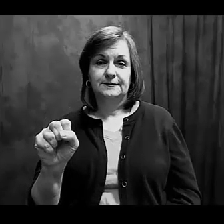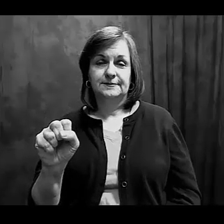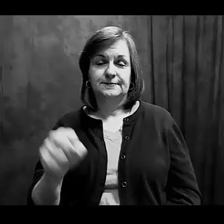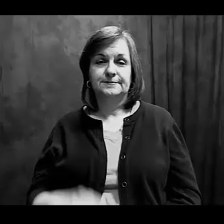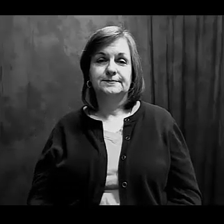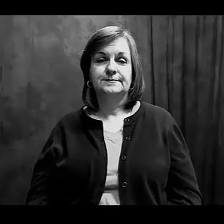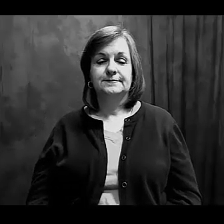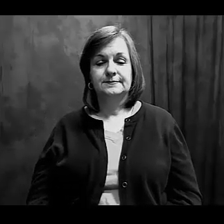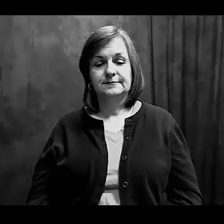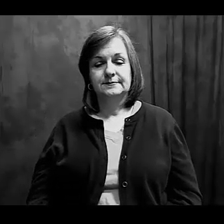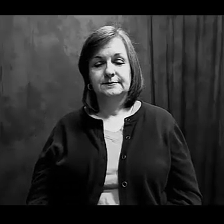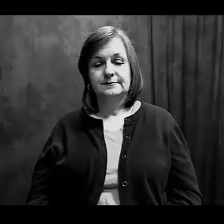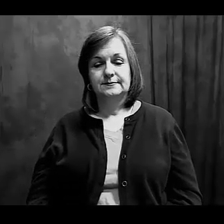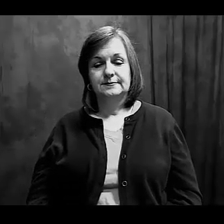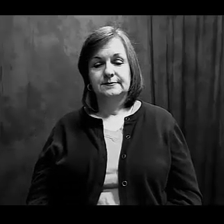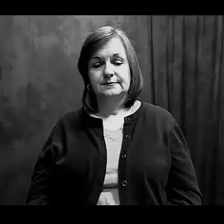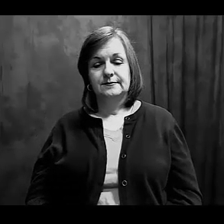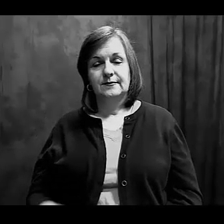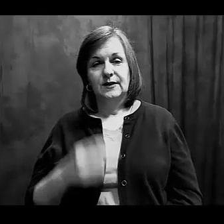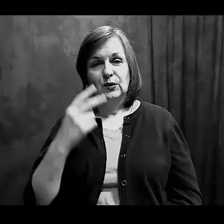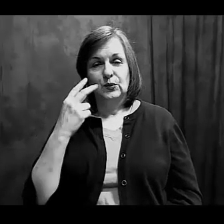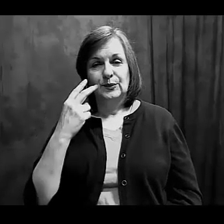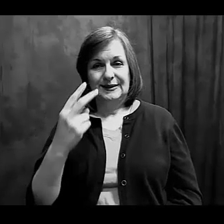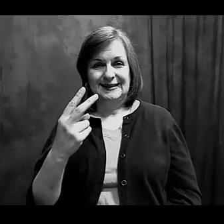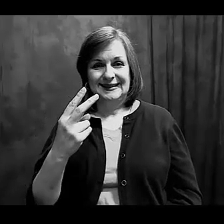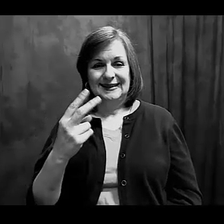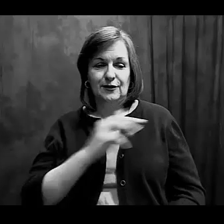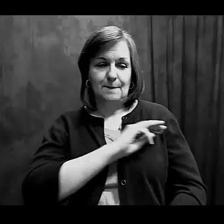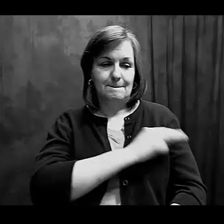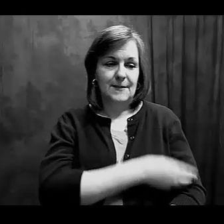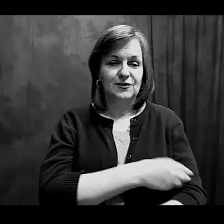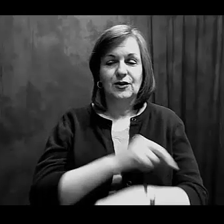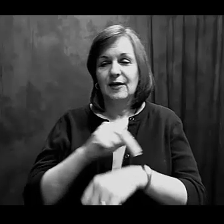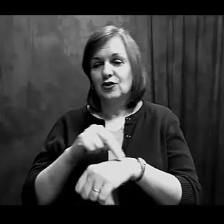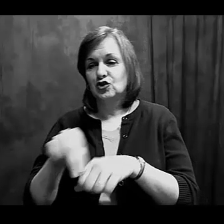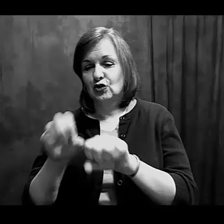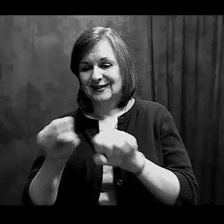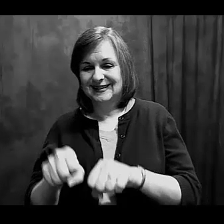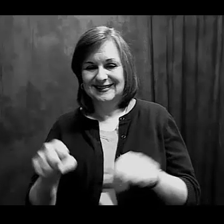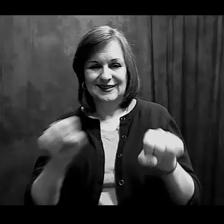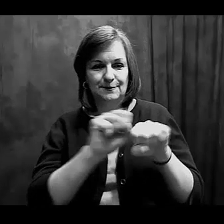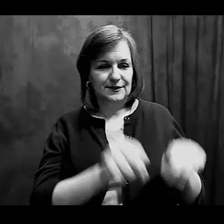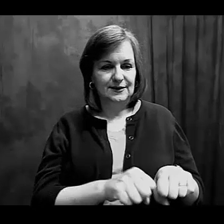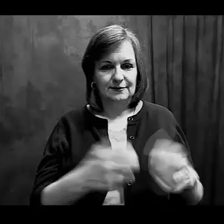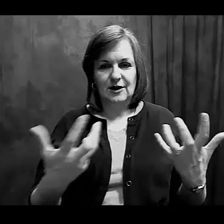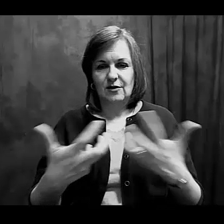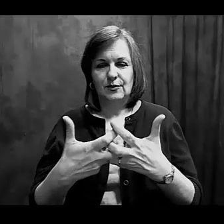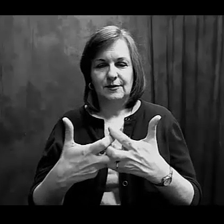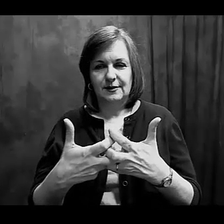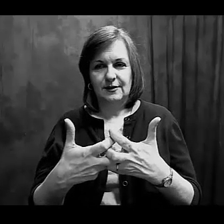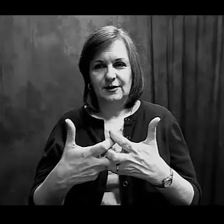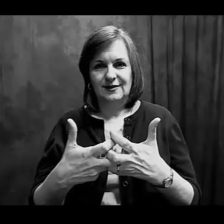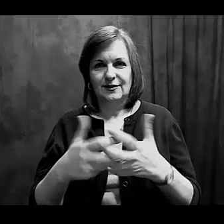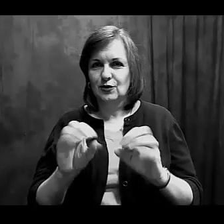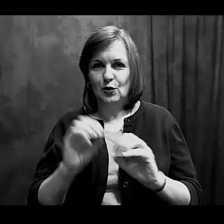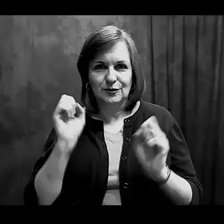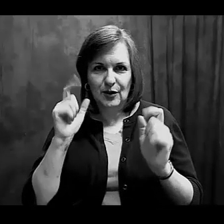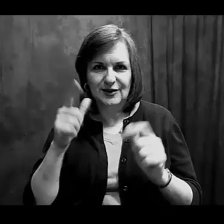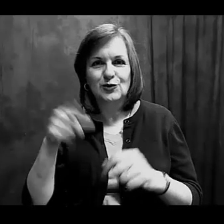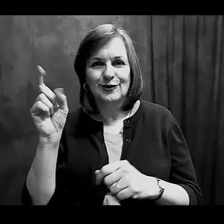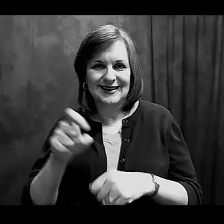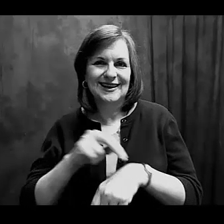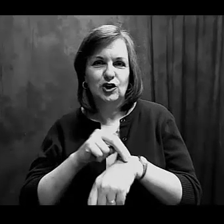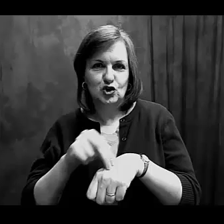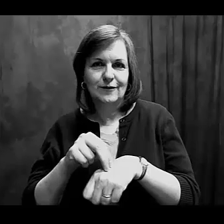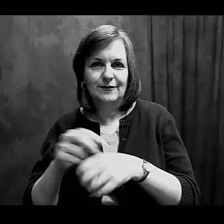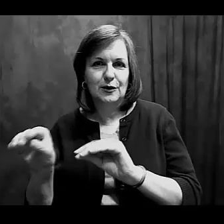So we're looking at the interaction between your nervous system and your muscular system. This shouldn't be a surprise that you need nerves to move